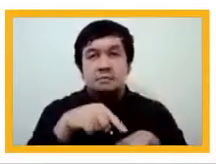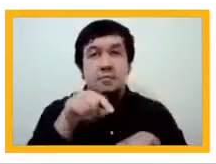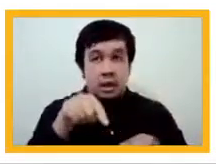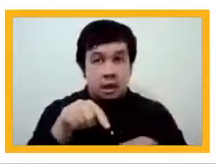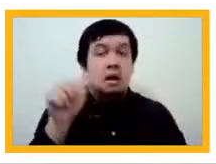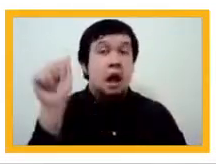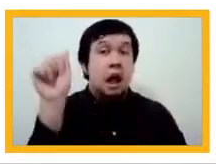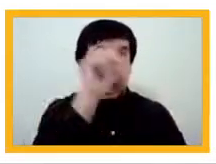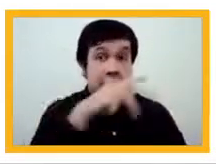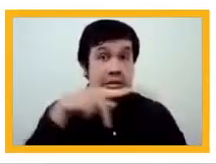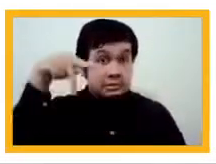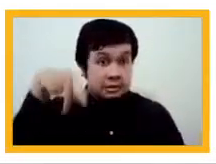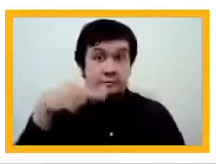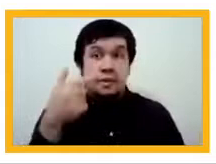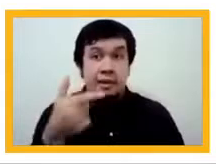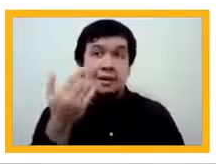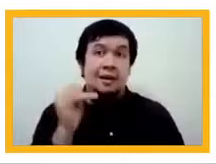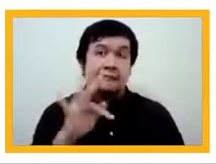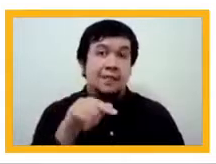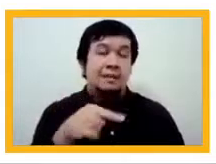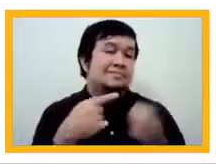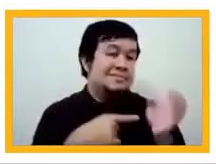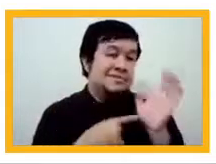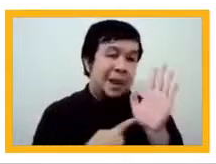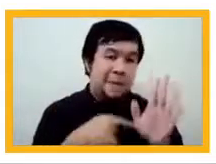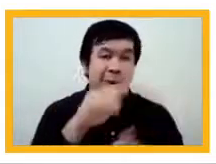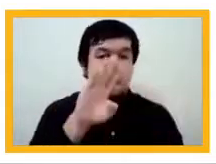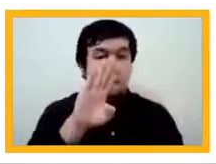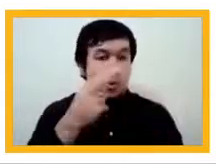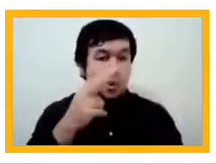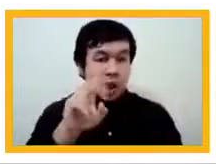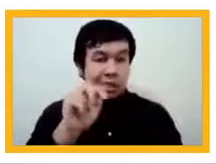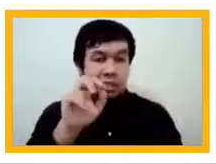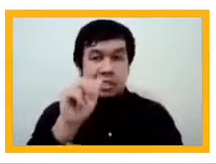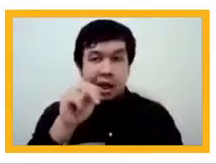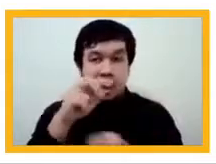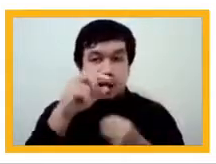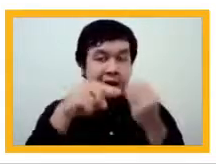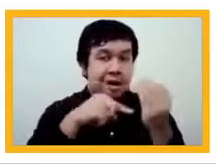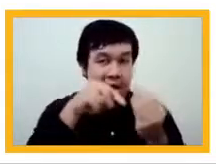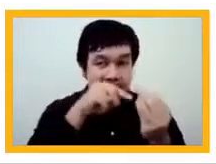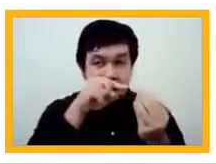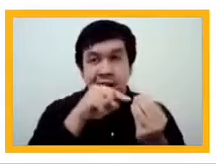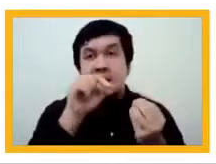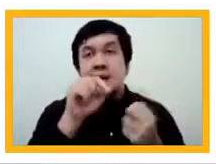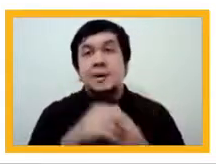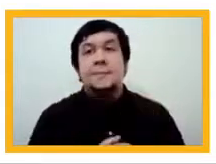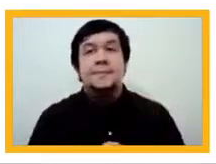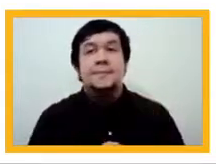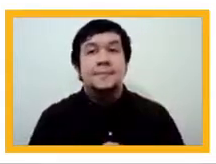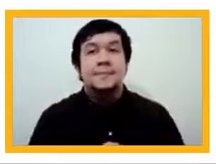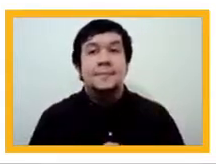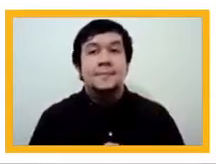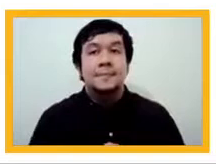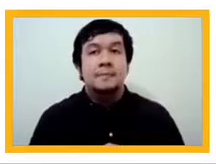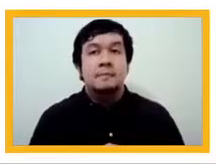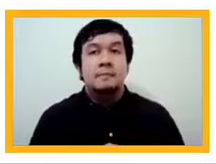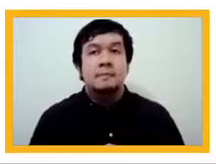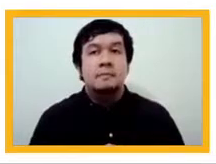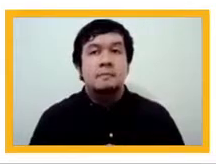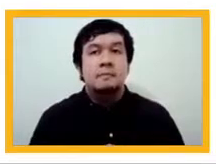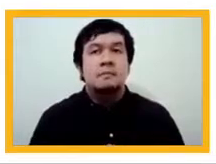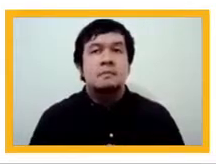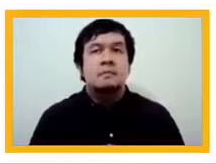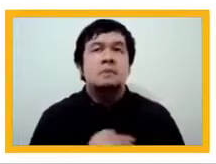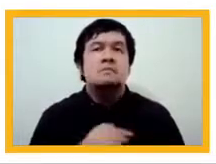think, having this kind of platform can open up the new opportunities for regional corporations, and this